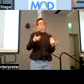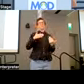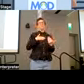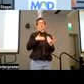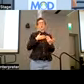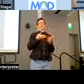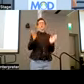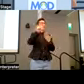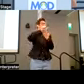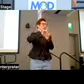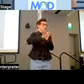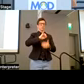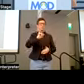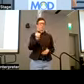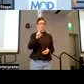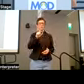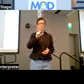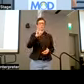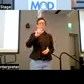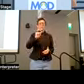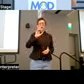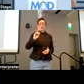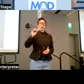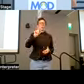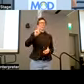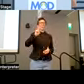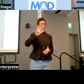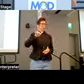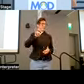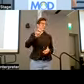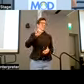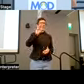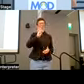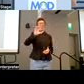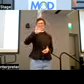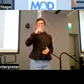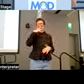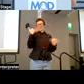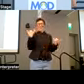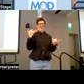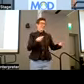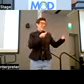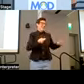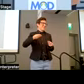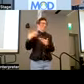counsel, Julia O'Leary, who is going to be the major master of ceremonies.